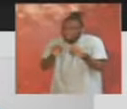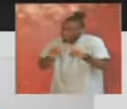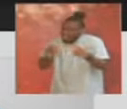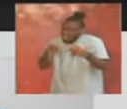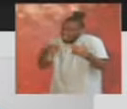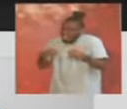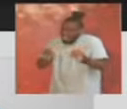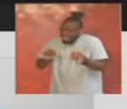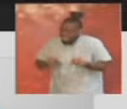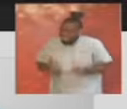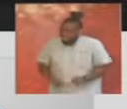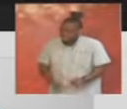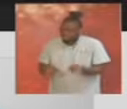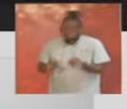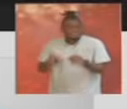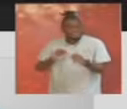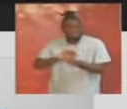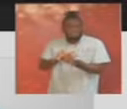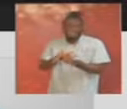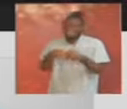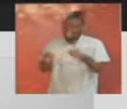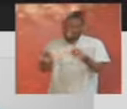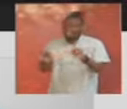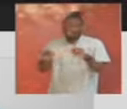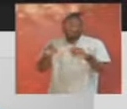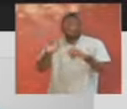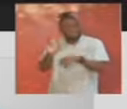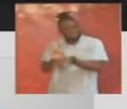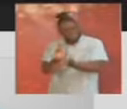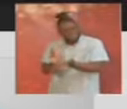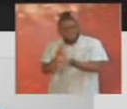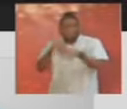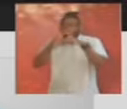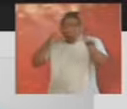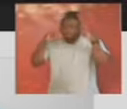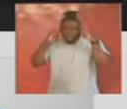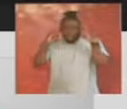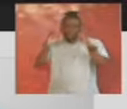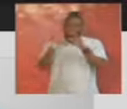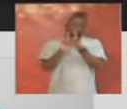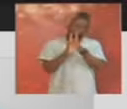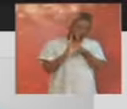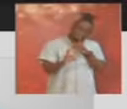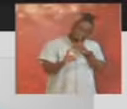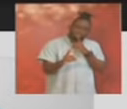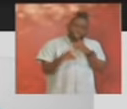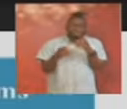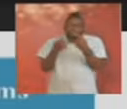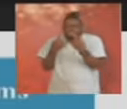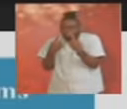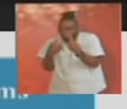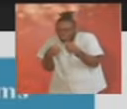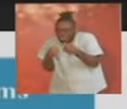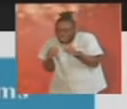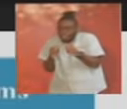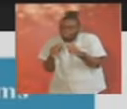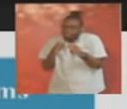wearing your mask properly and social distancing and avoiding large gatherings. Next slide.